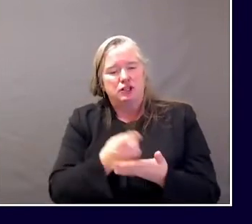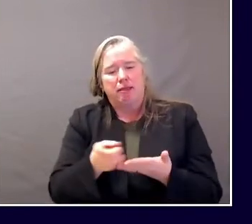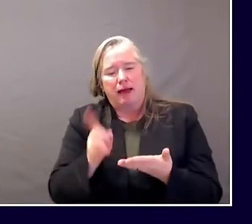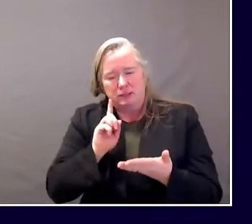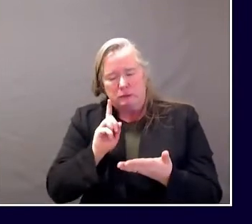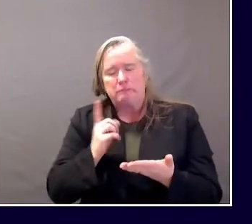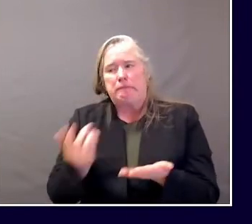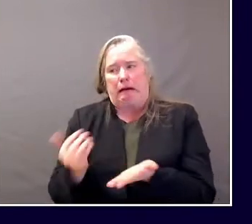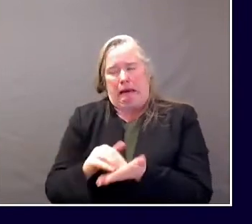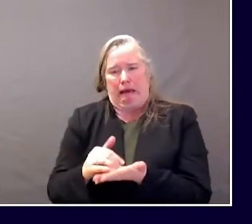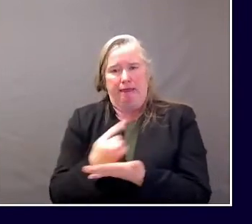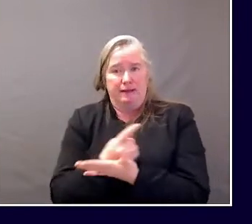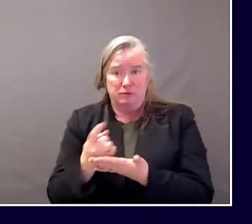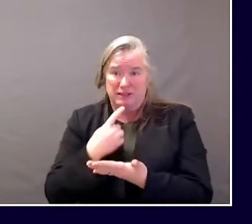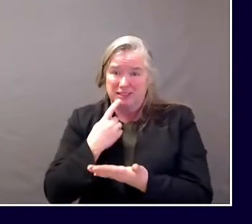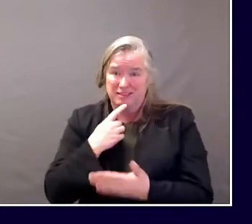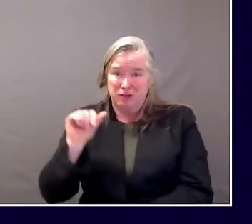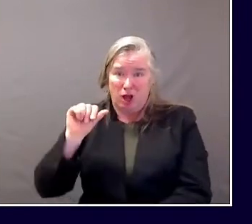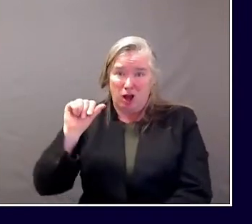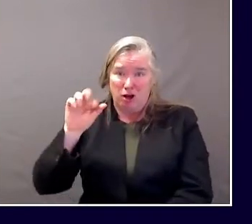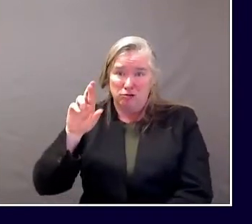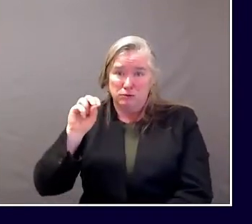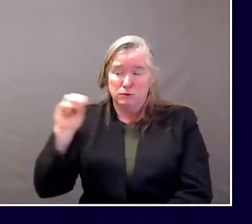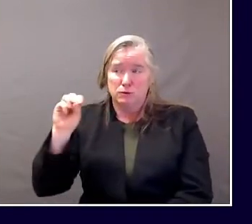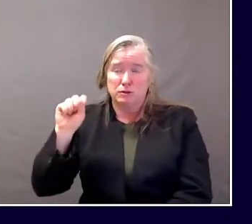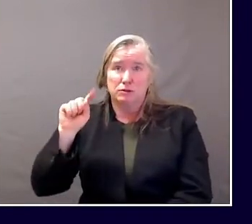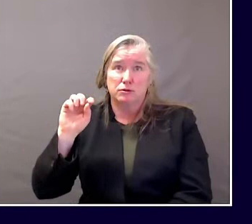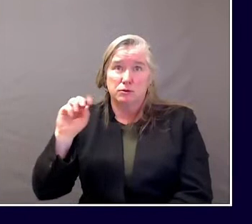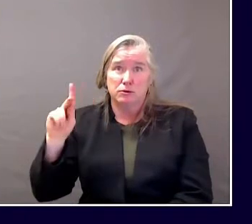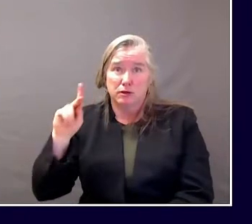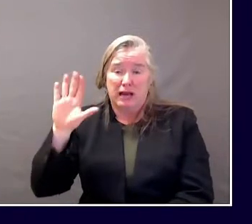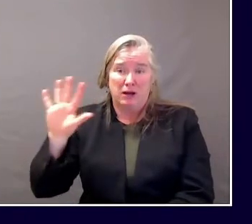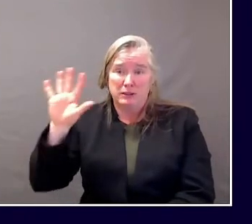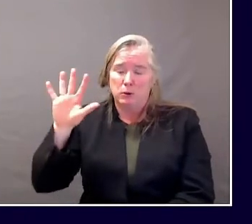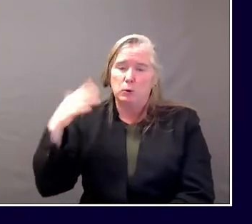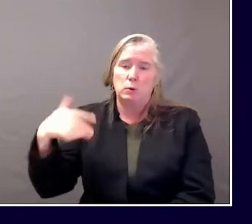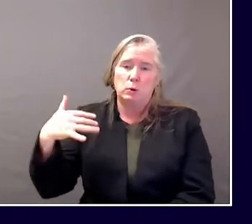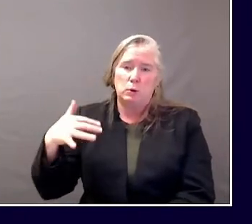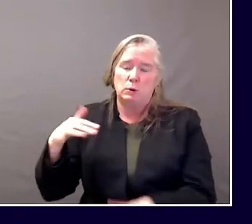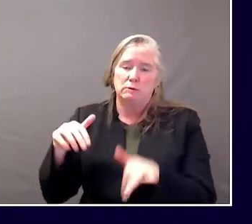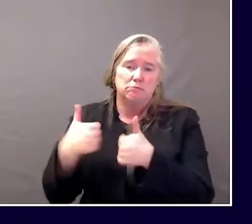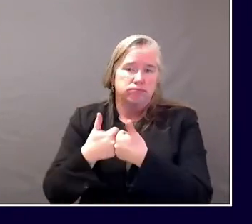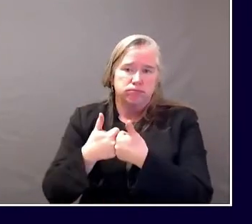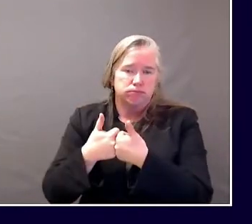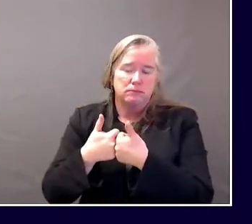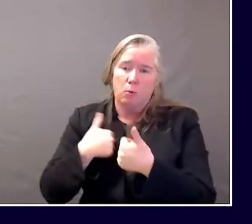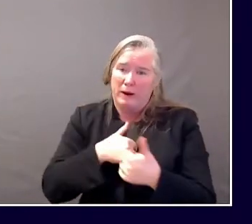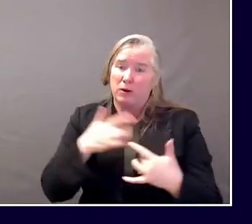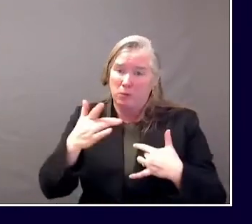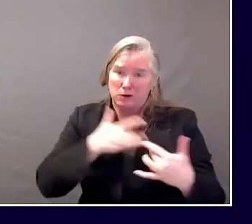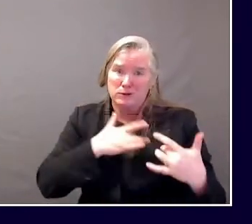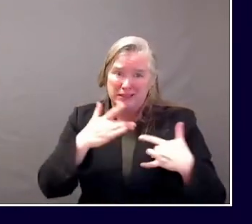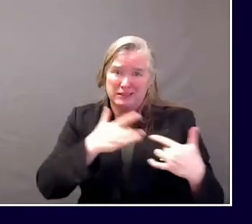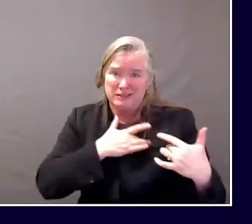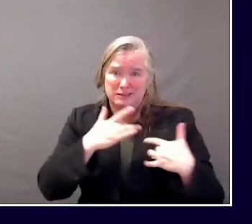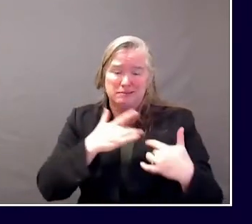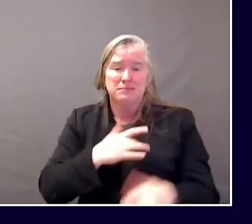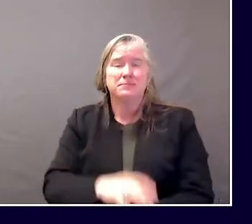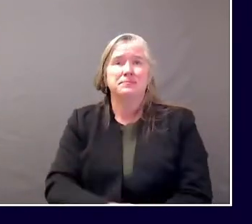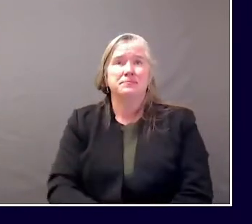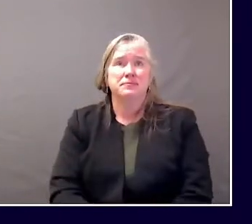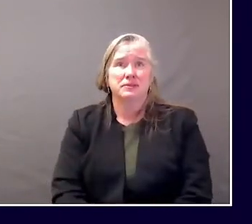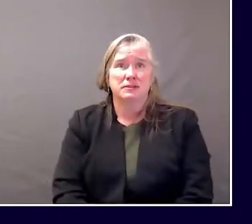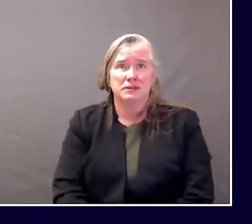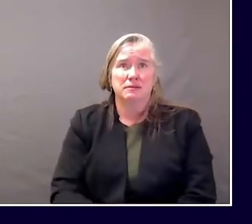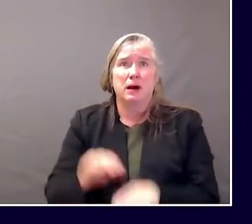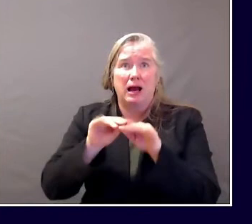bottom line. The number of outbreaks in Aroostook County that are open right now, I believe numbers at 5. 4 of those, at least